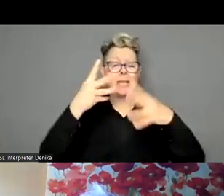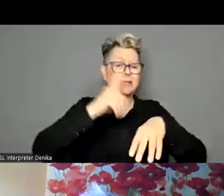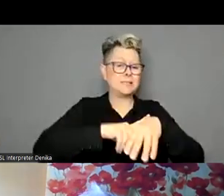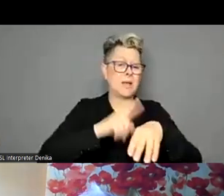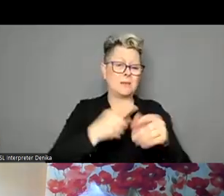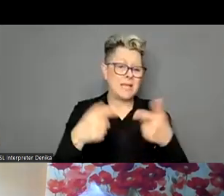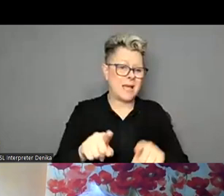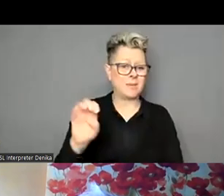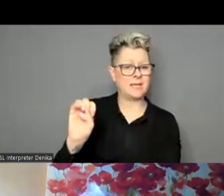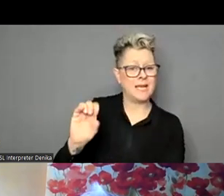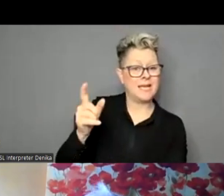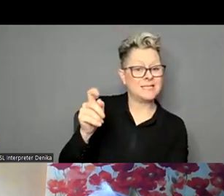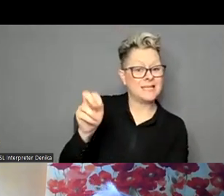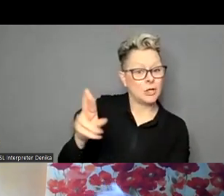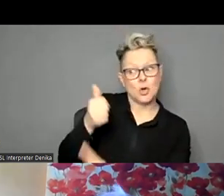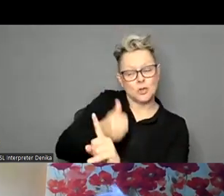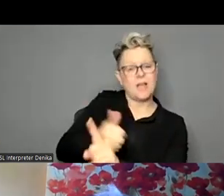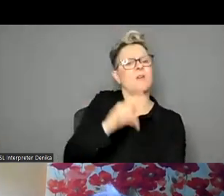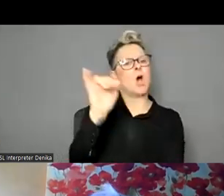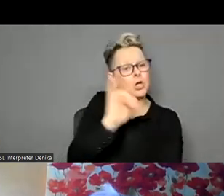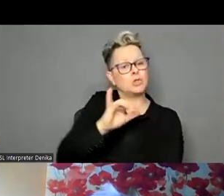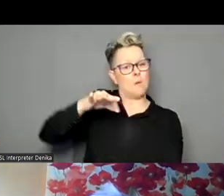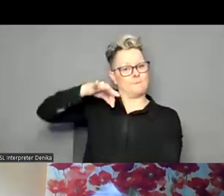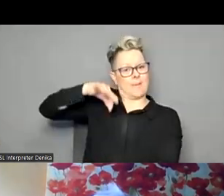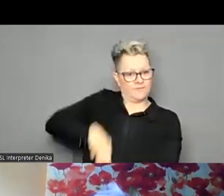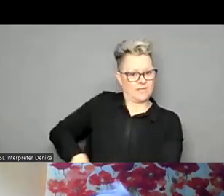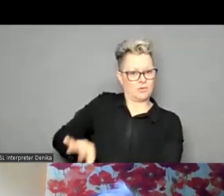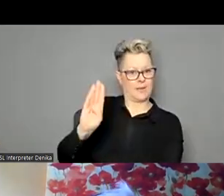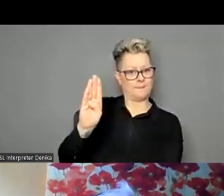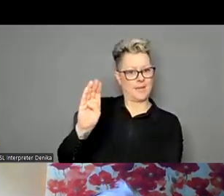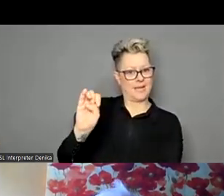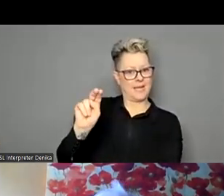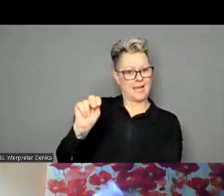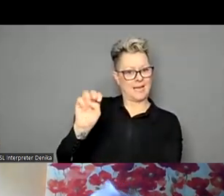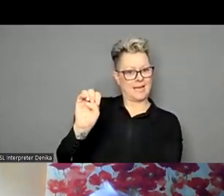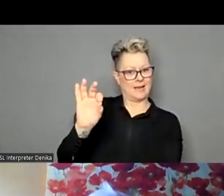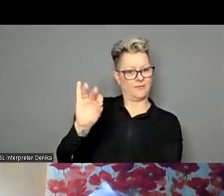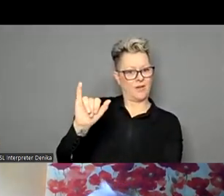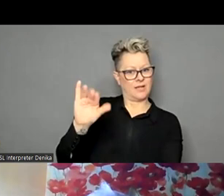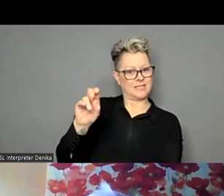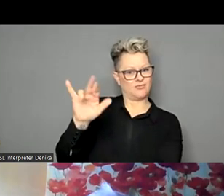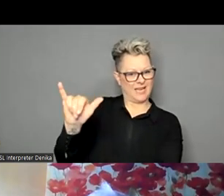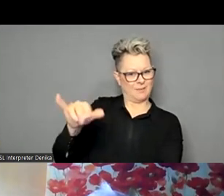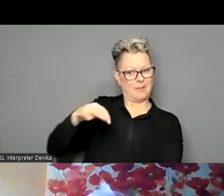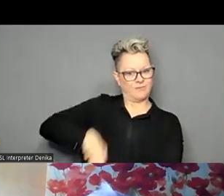be a beneficiary of the will. So depending, I